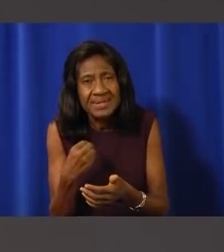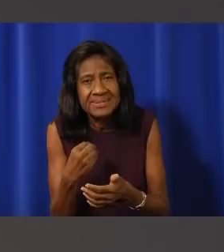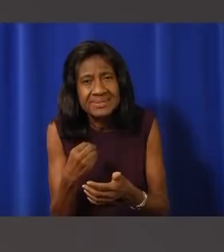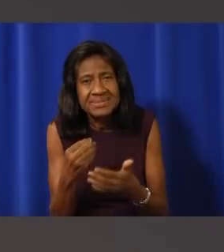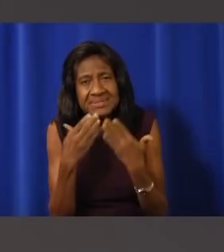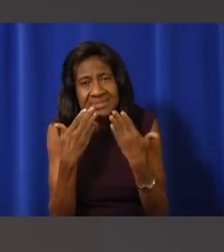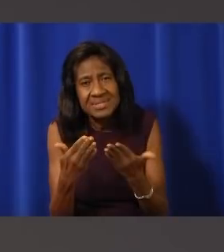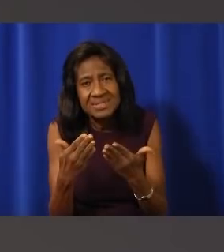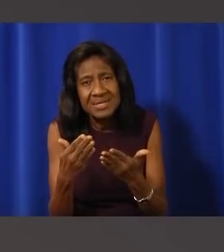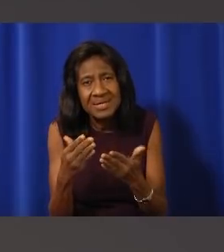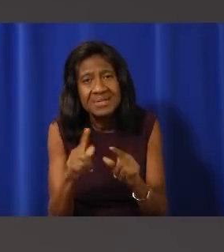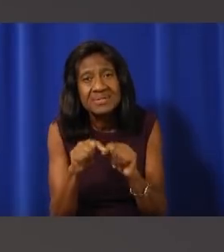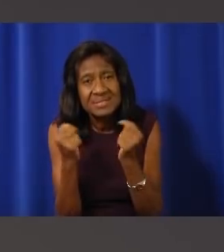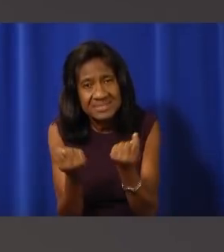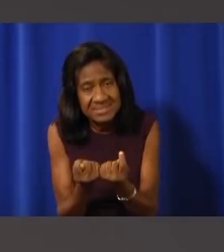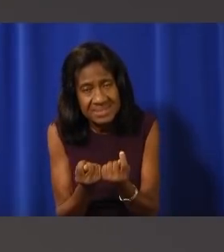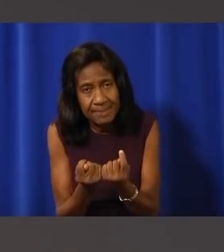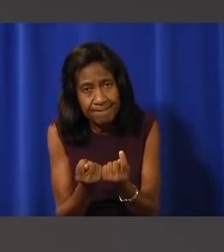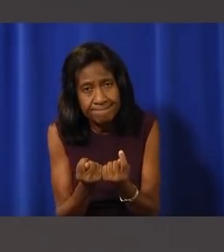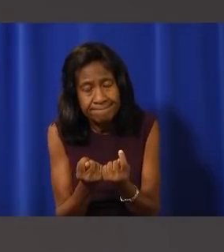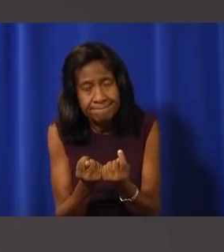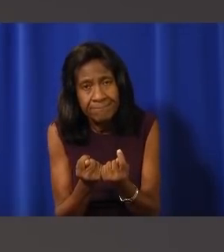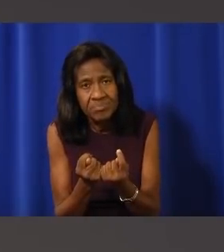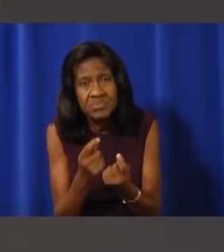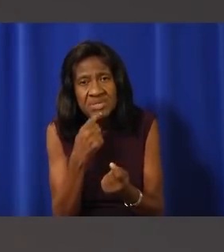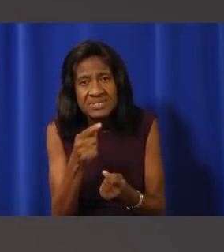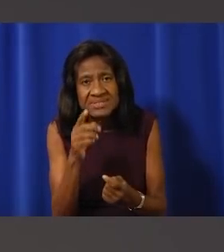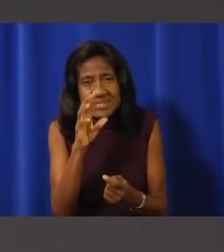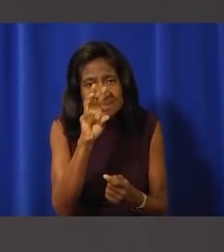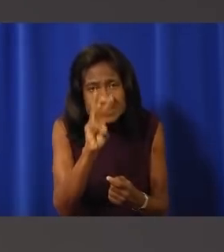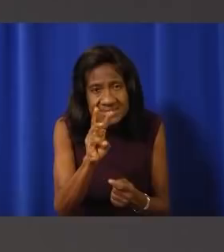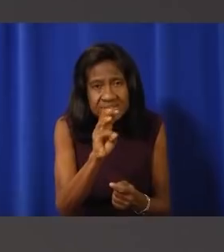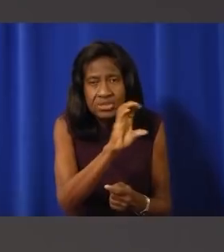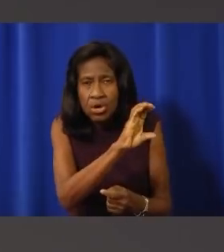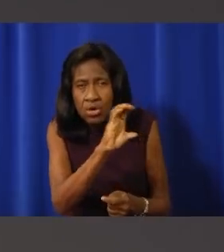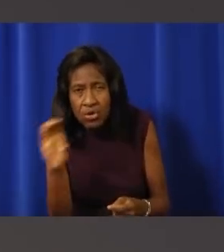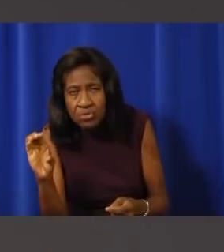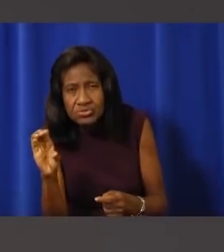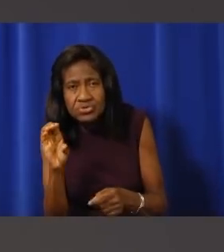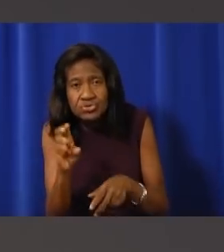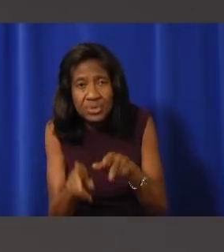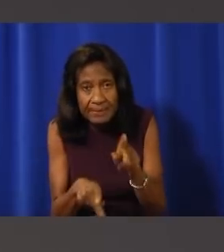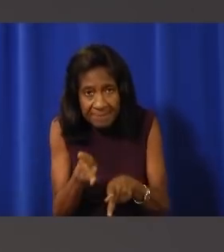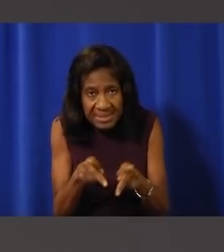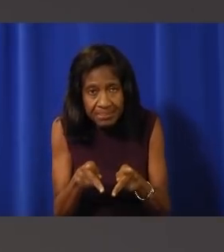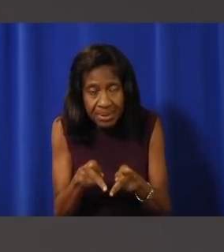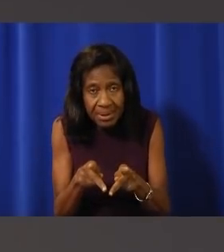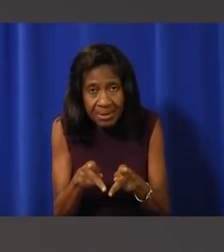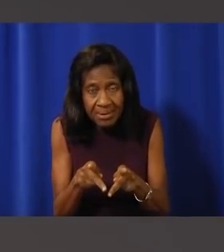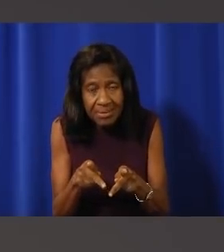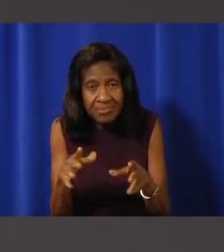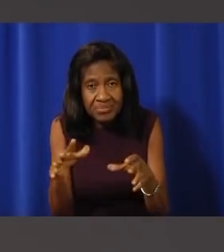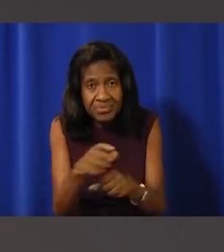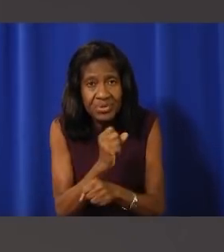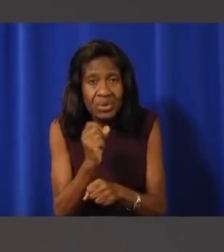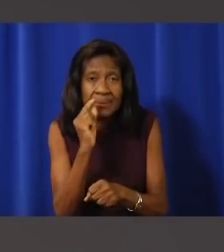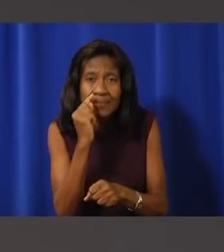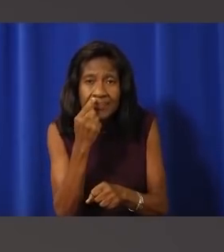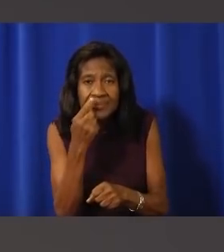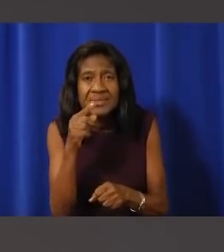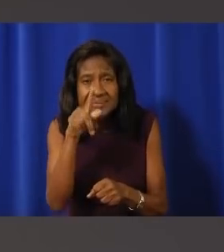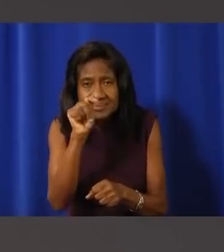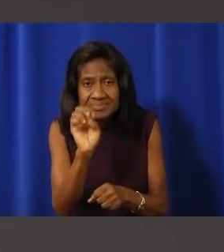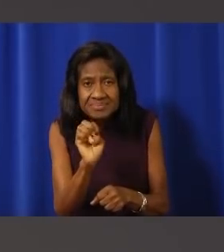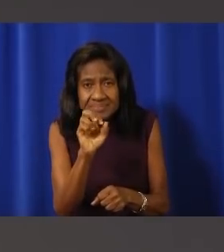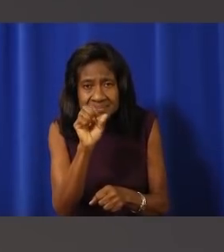and I understand that they have swabbed over 600 people, and those results will gradually come in over the night until we get a much fuller